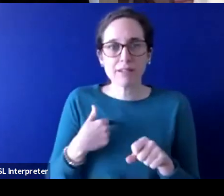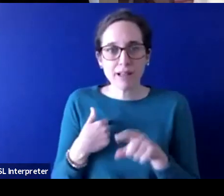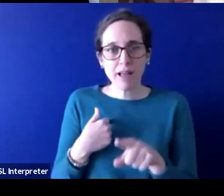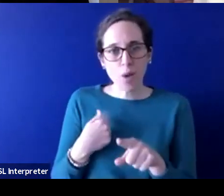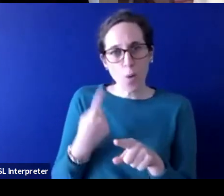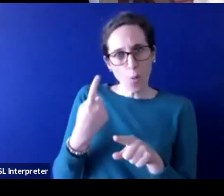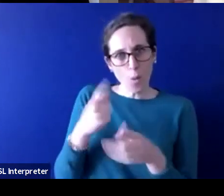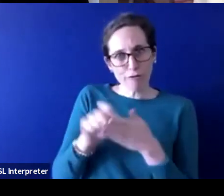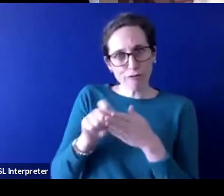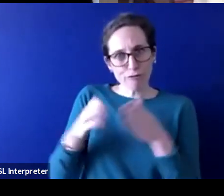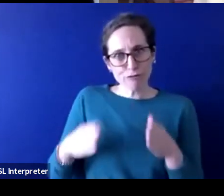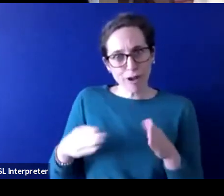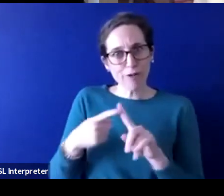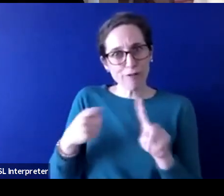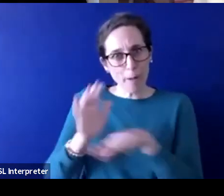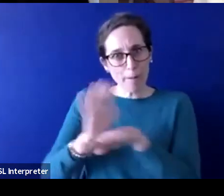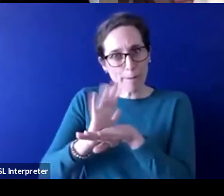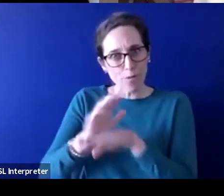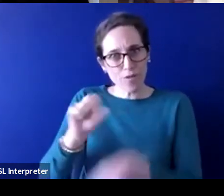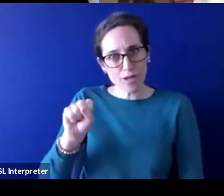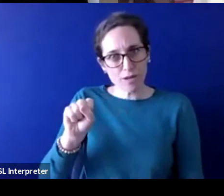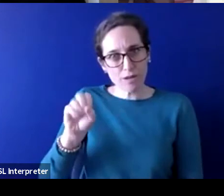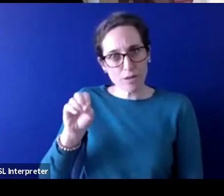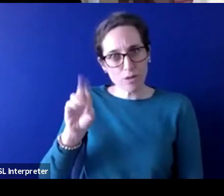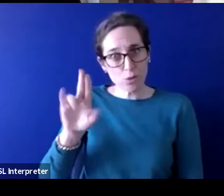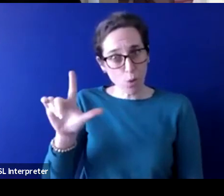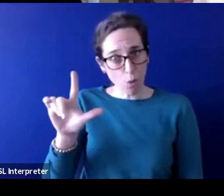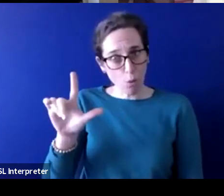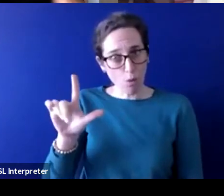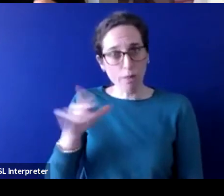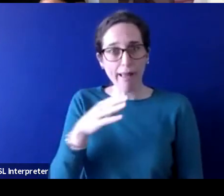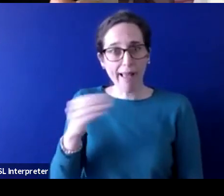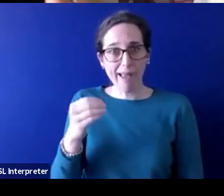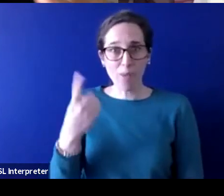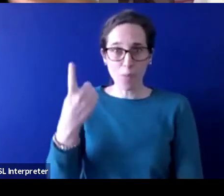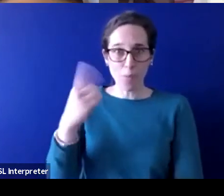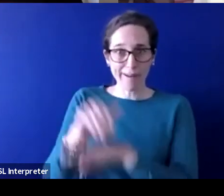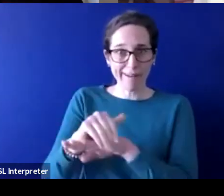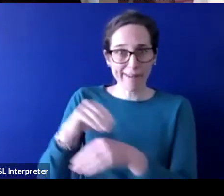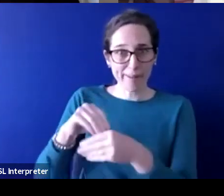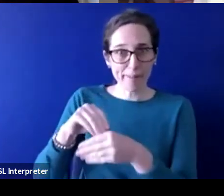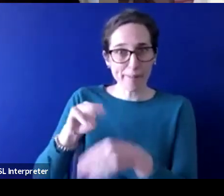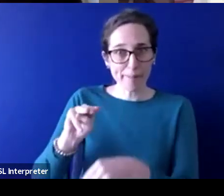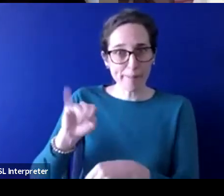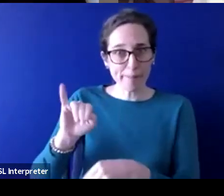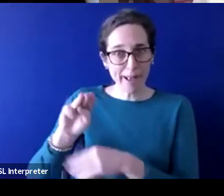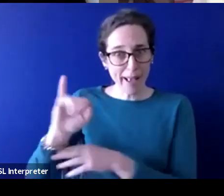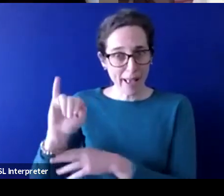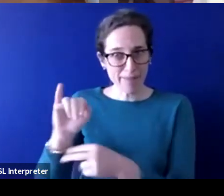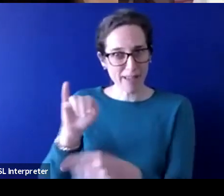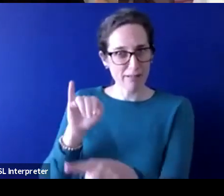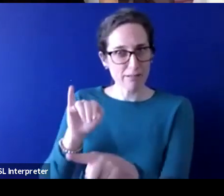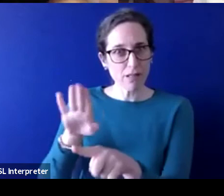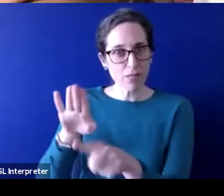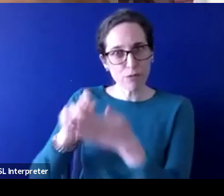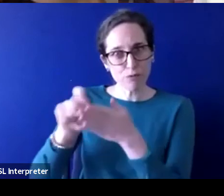for Soul, and he wrote Soul and One Night in Miami with Regina King's directional debut,